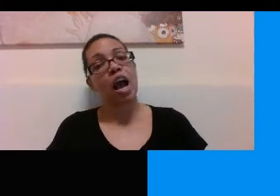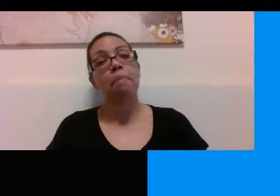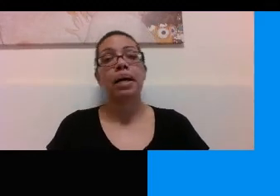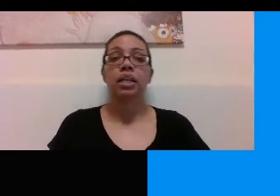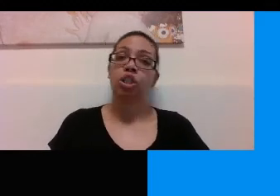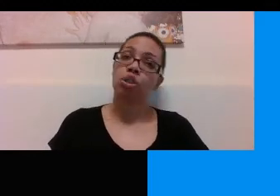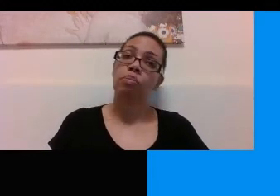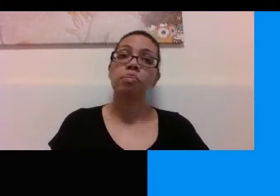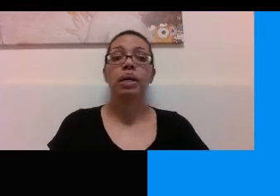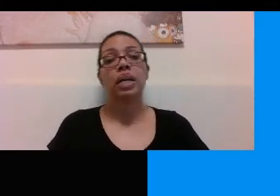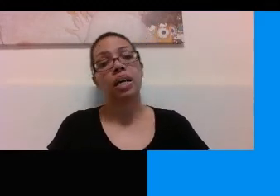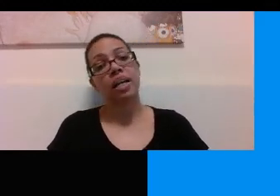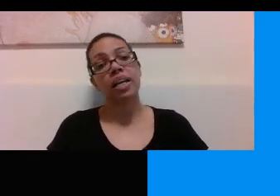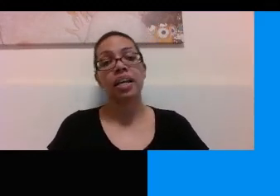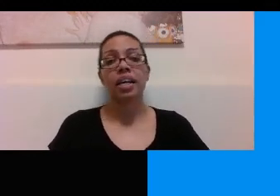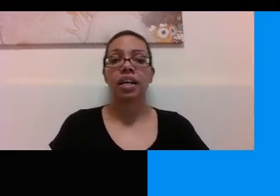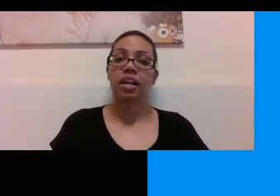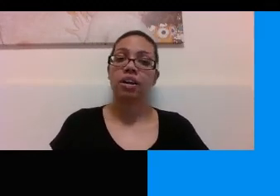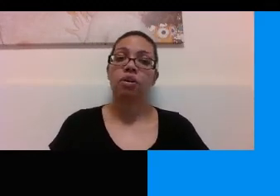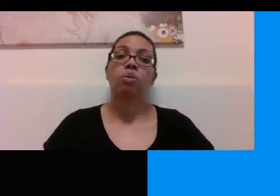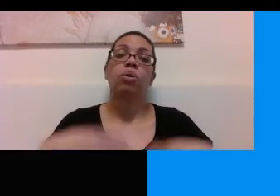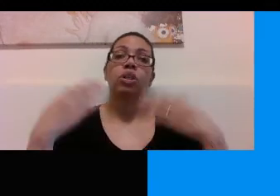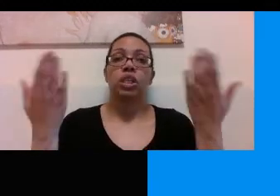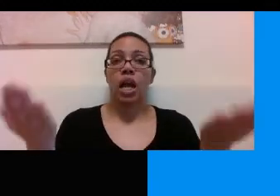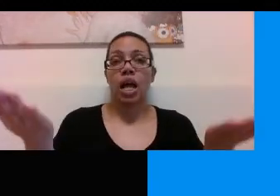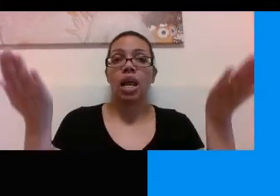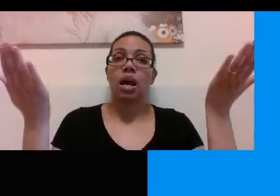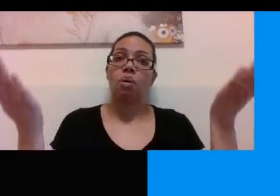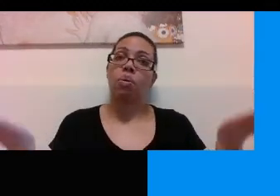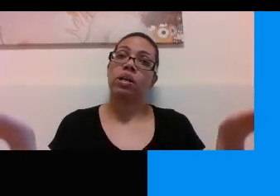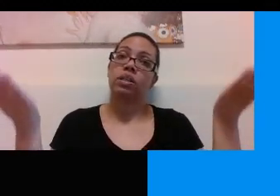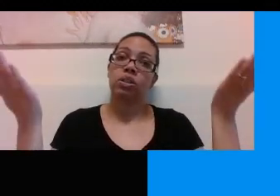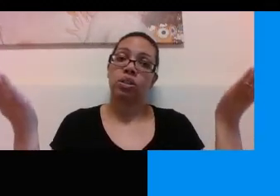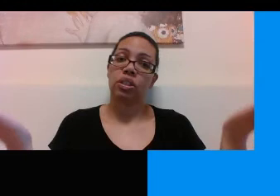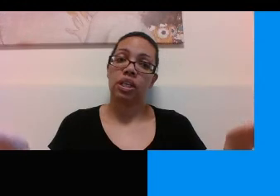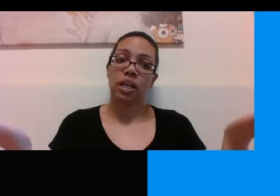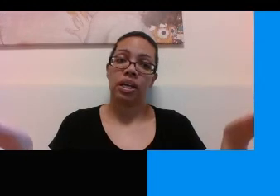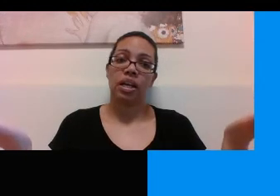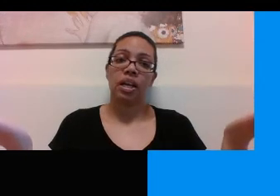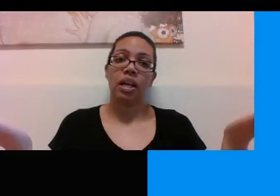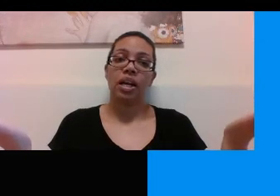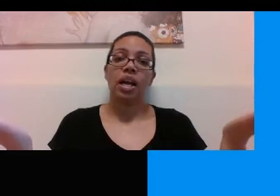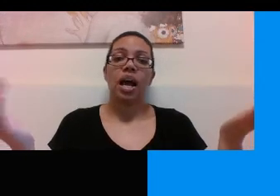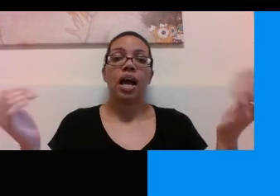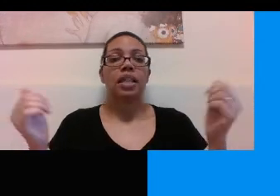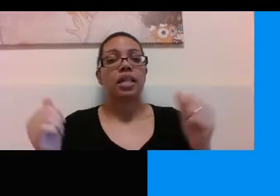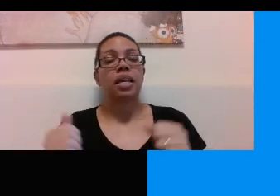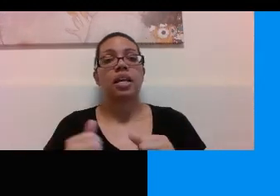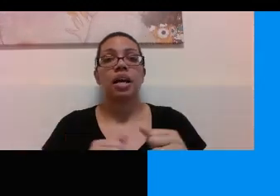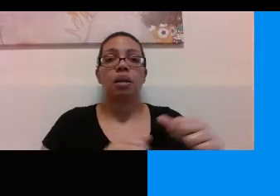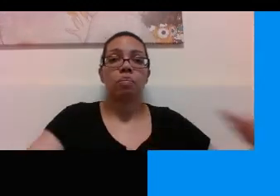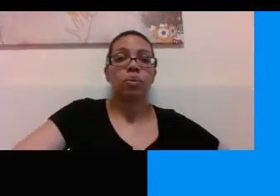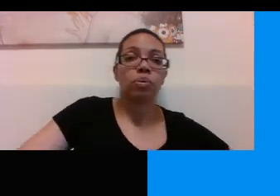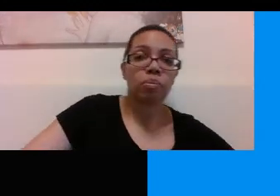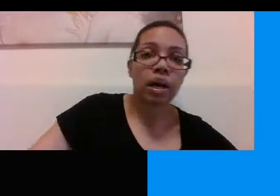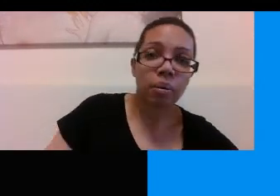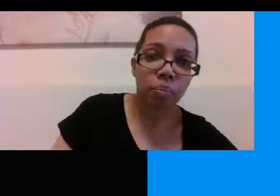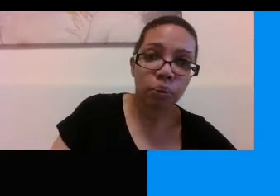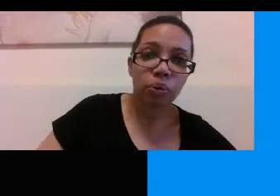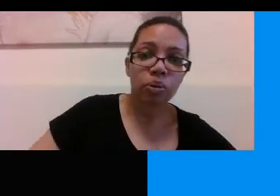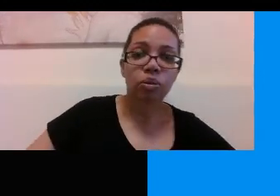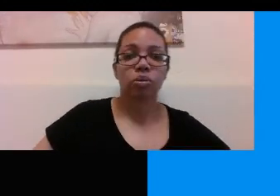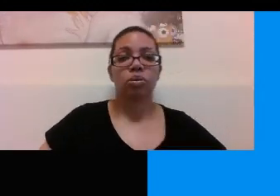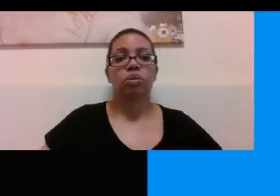I am a superhero. What shall I wear today? I think I'll put